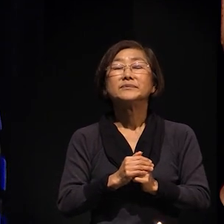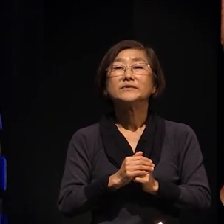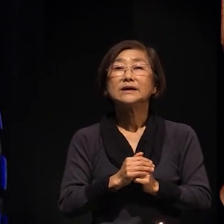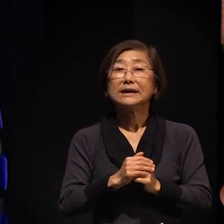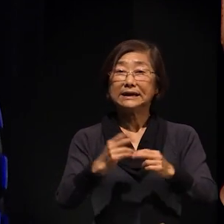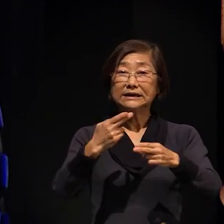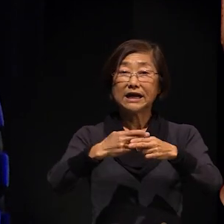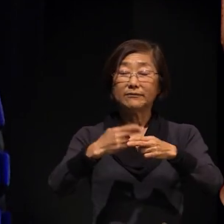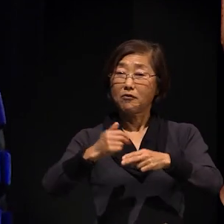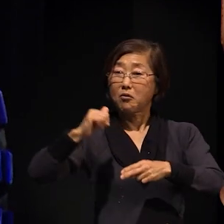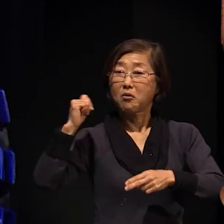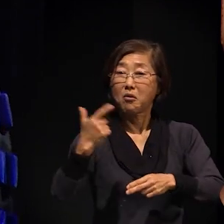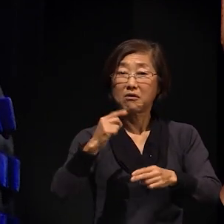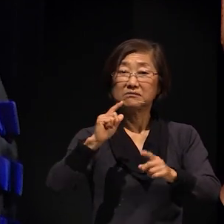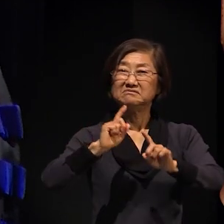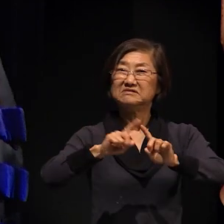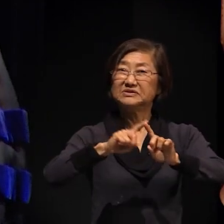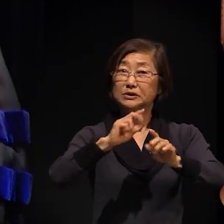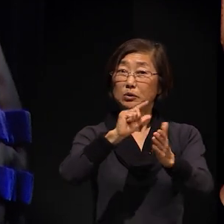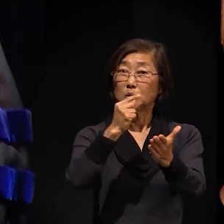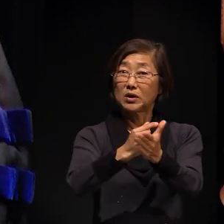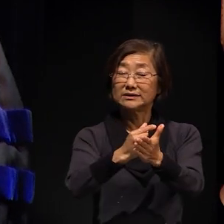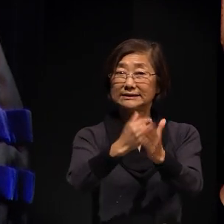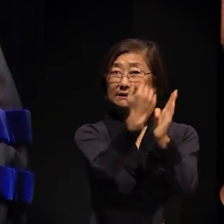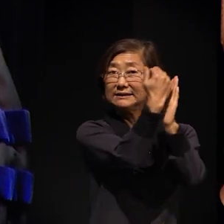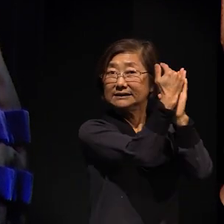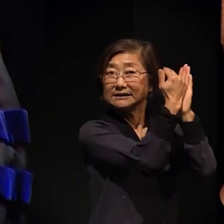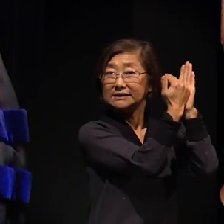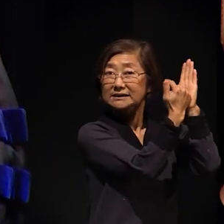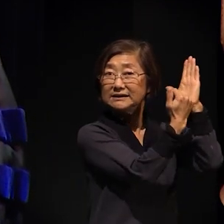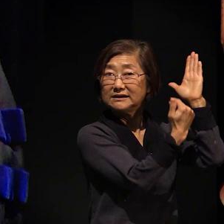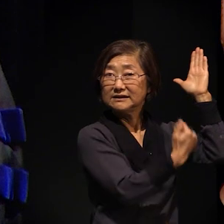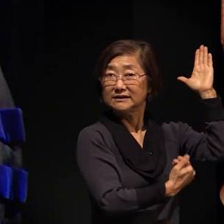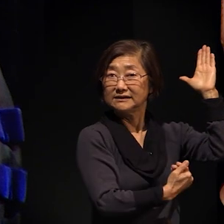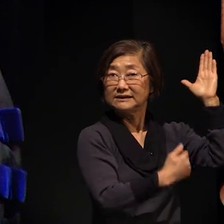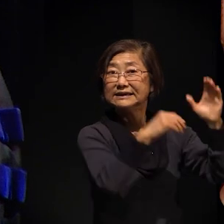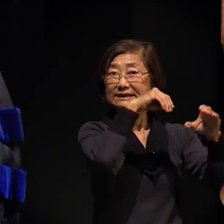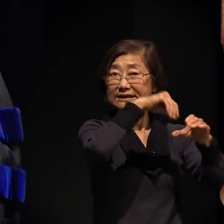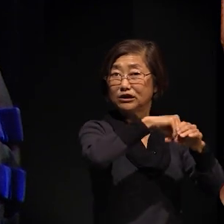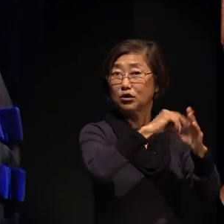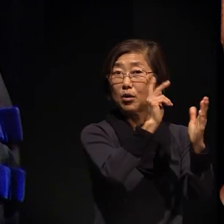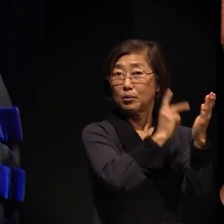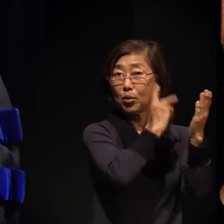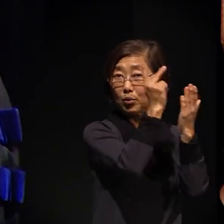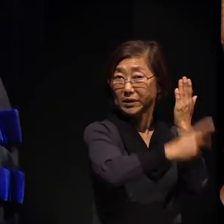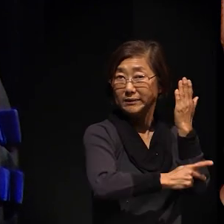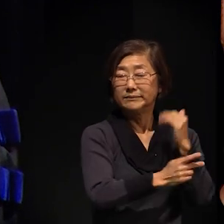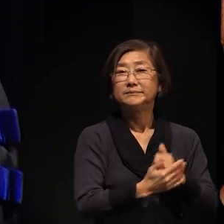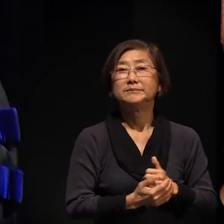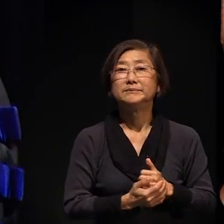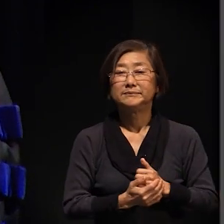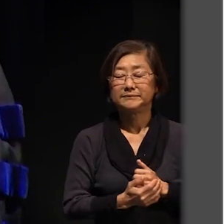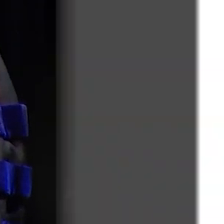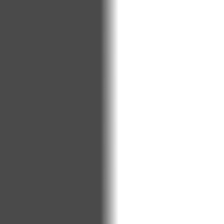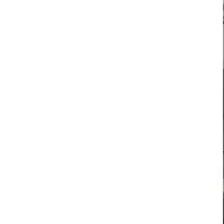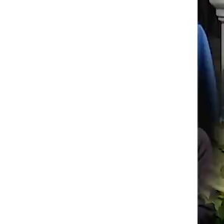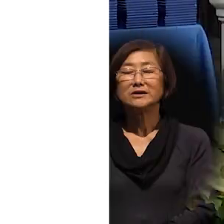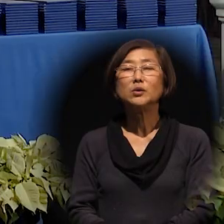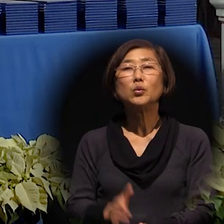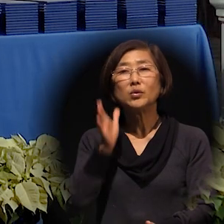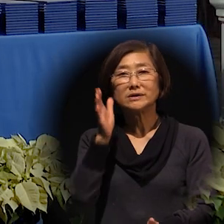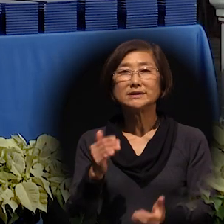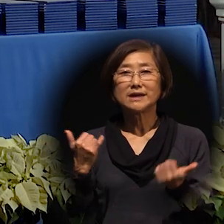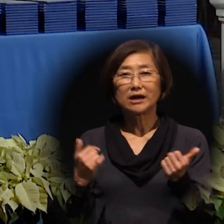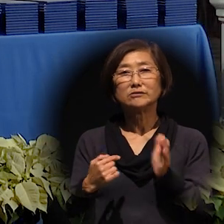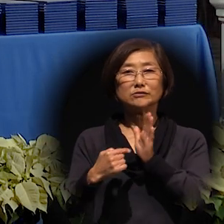disciplines. The names of all the graduates are listed in the program. We